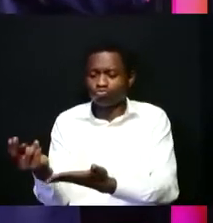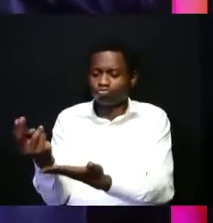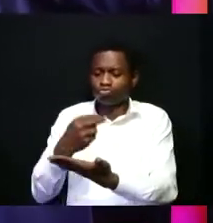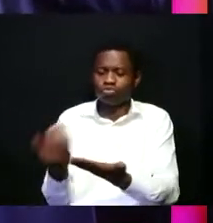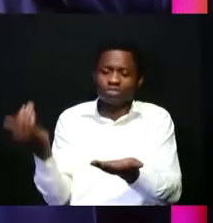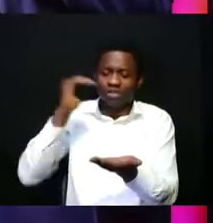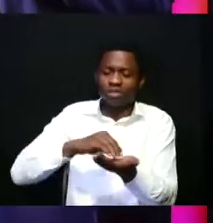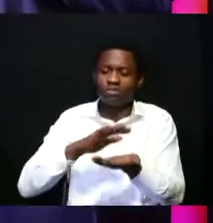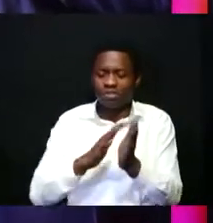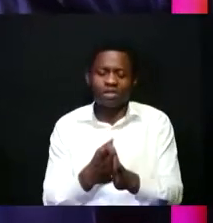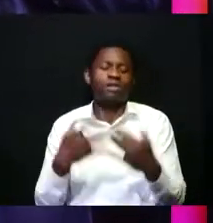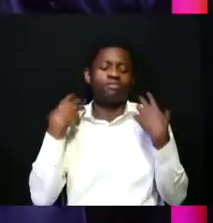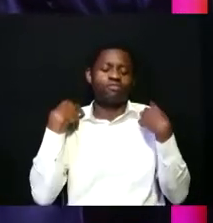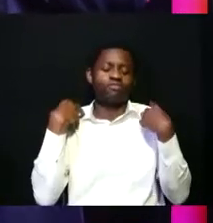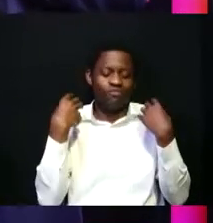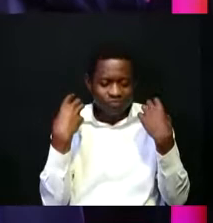well-being.